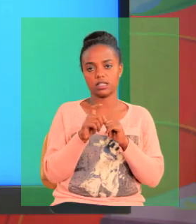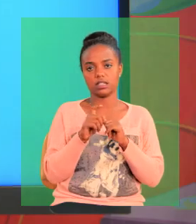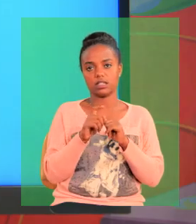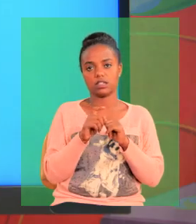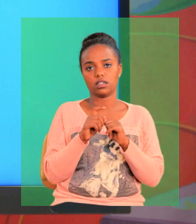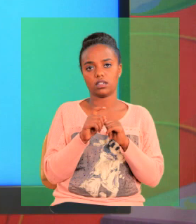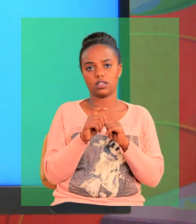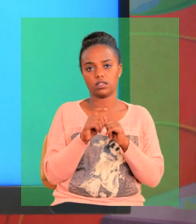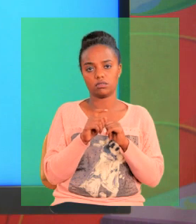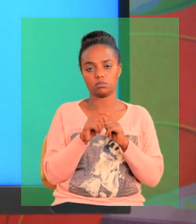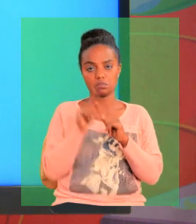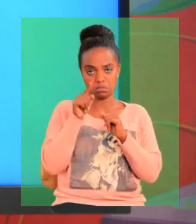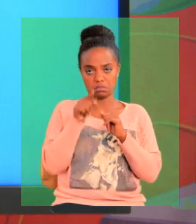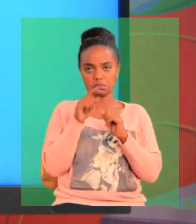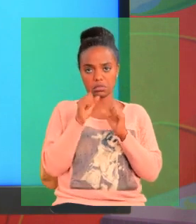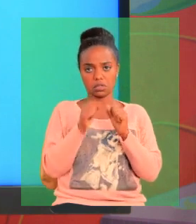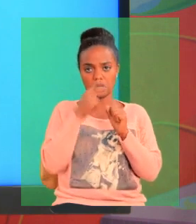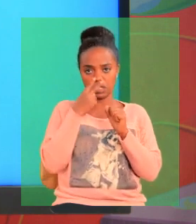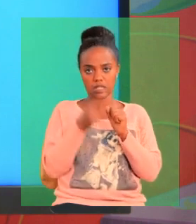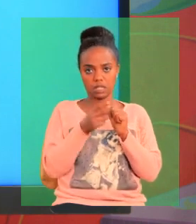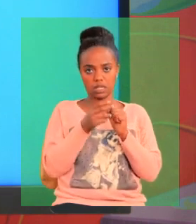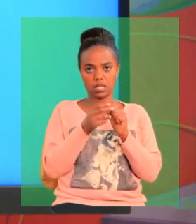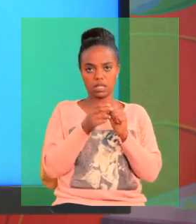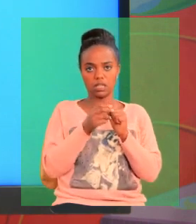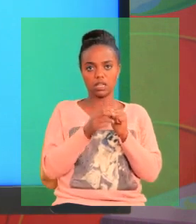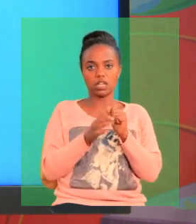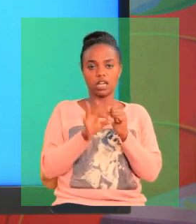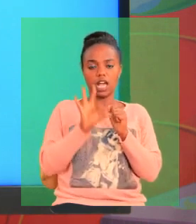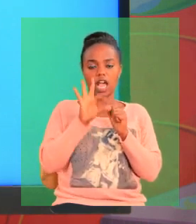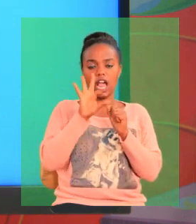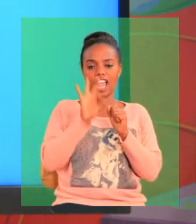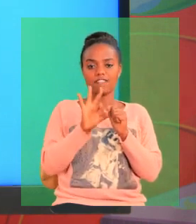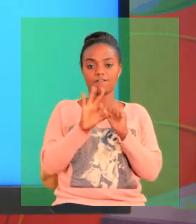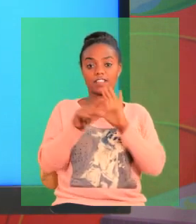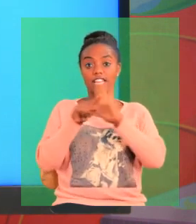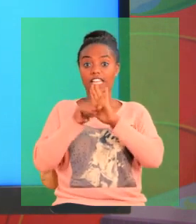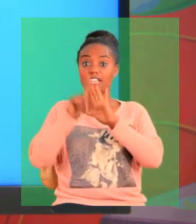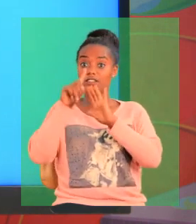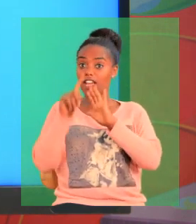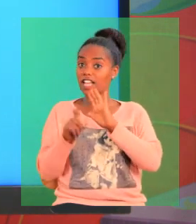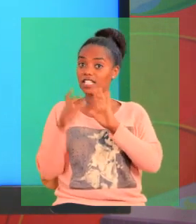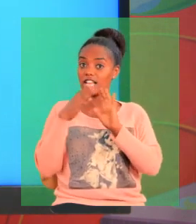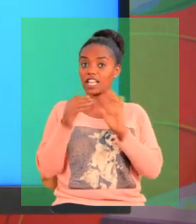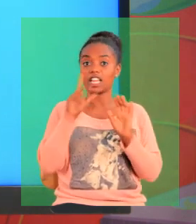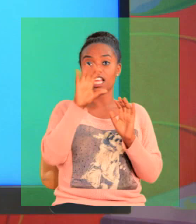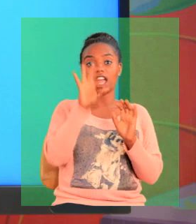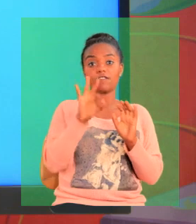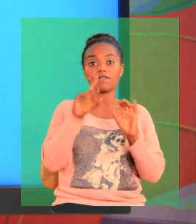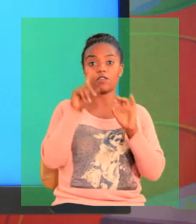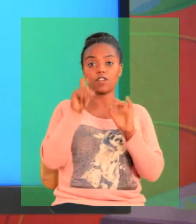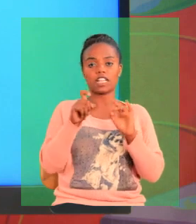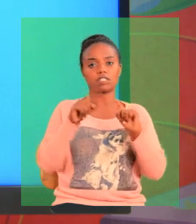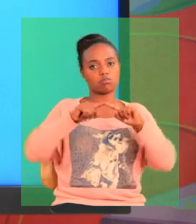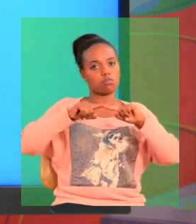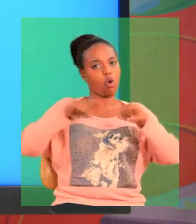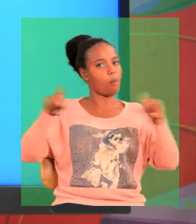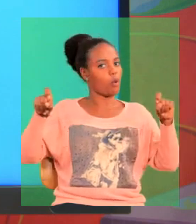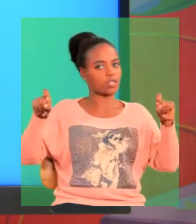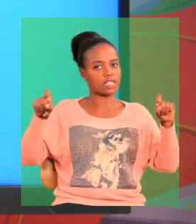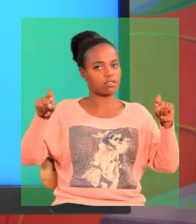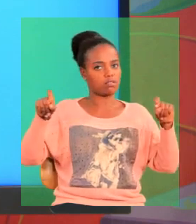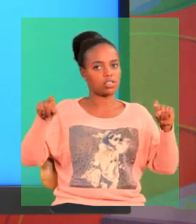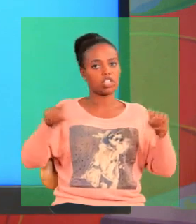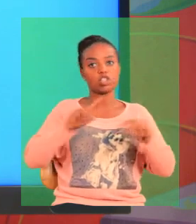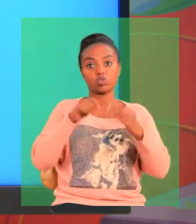So, as you can see, f of negative x and f of x are opposite. So, in this case, the